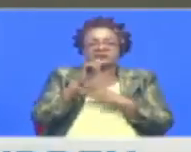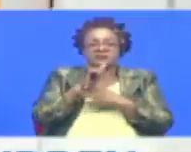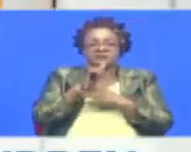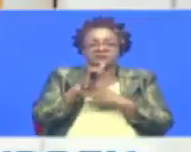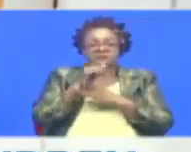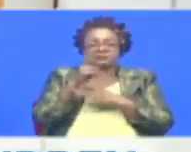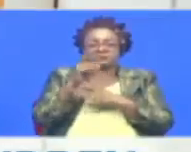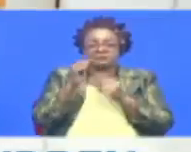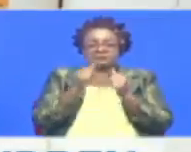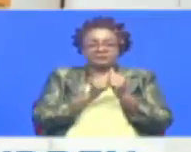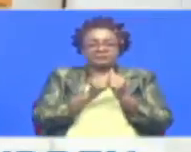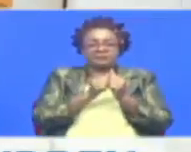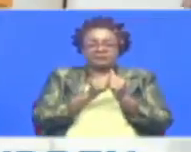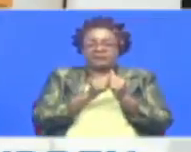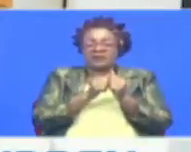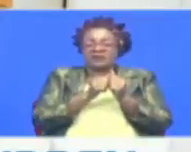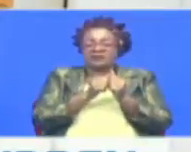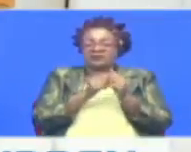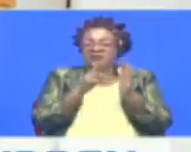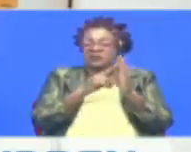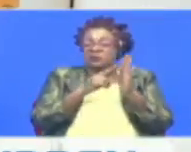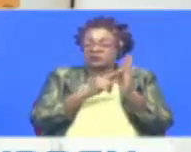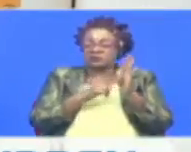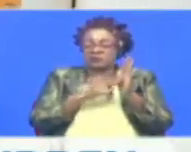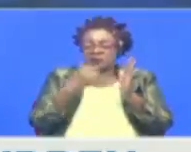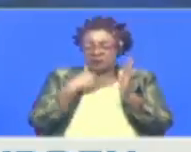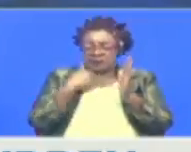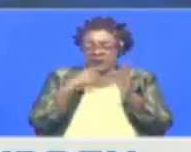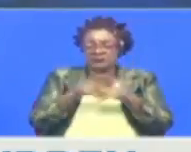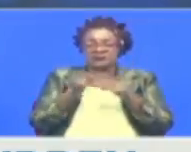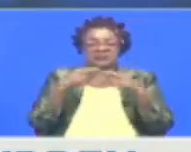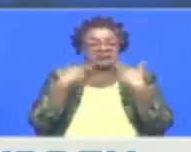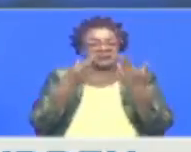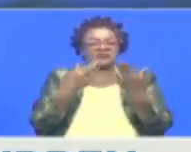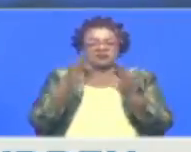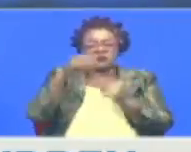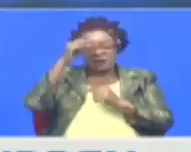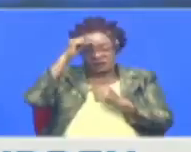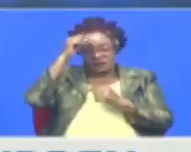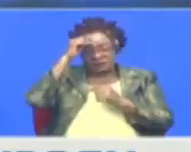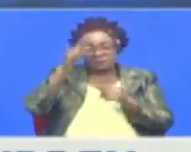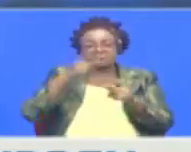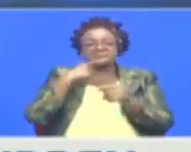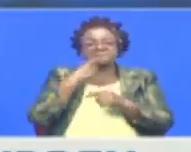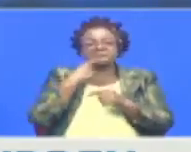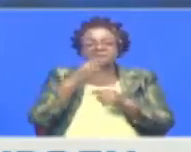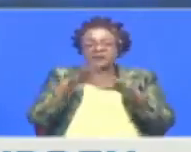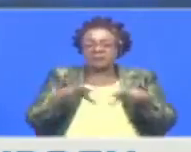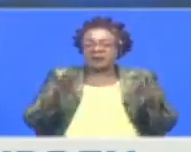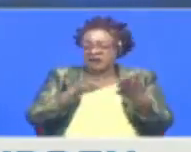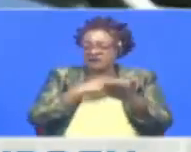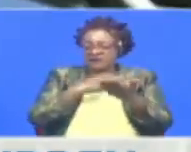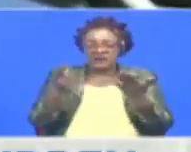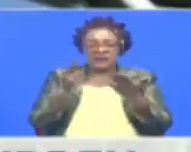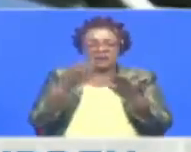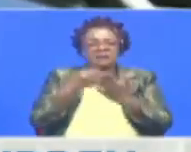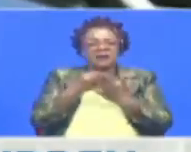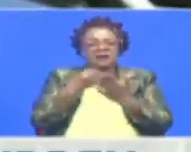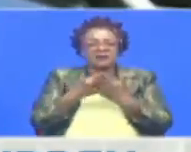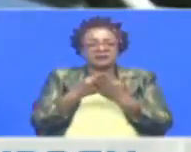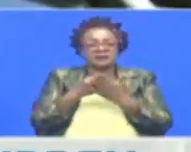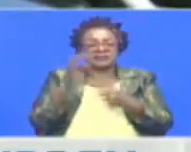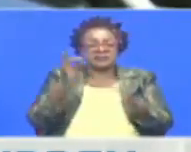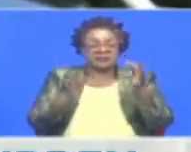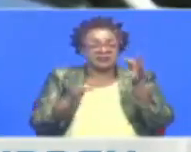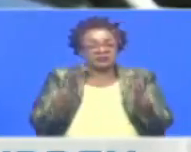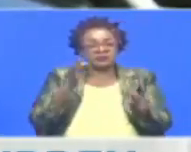2010. The regulations were put in place as a result of what the government termed as market failure in price determination.